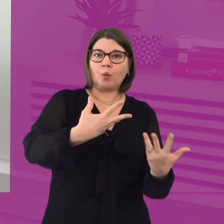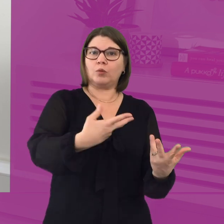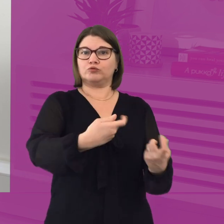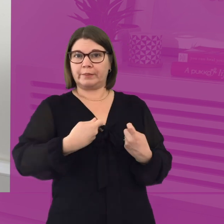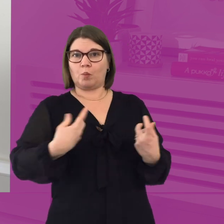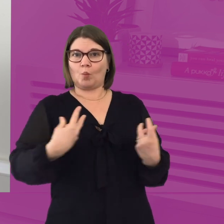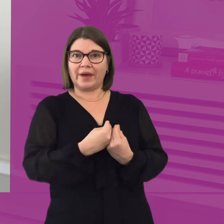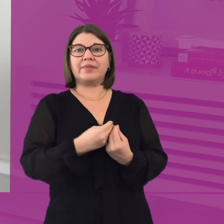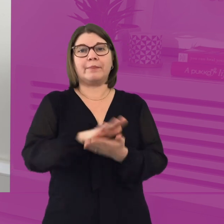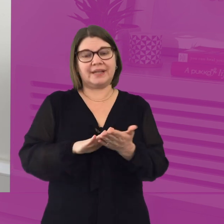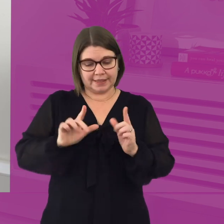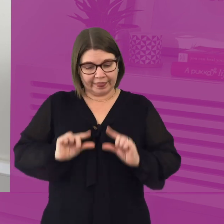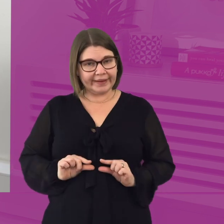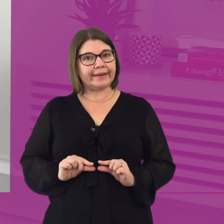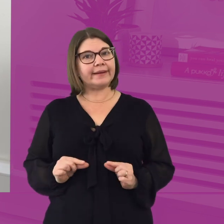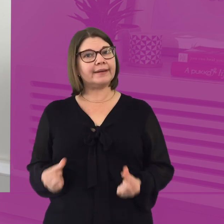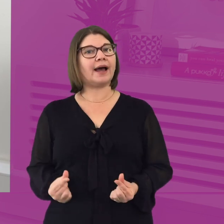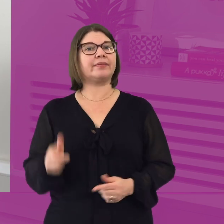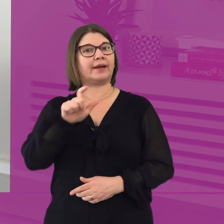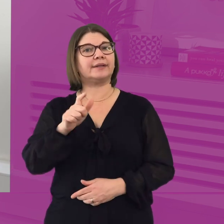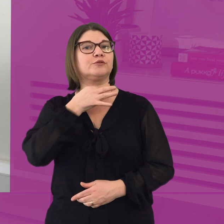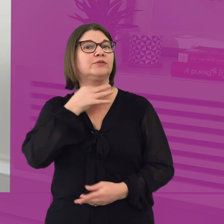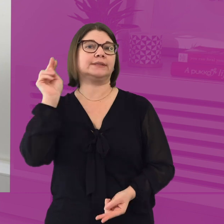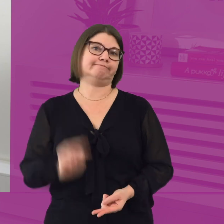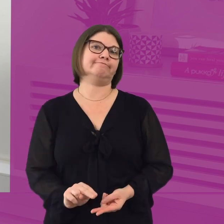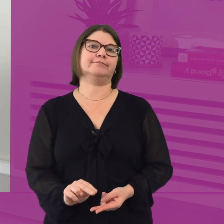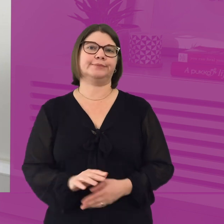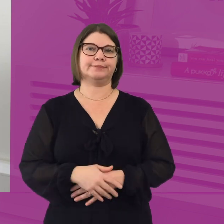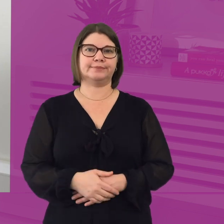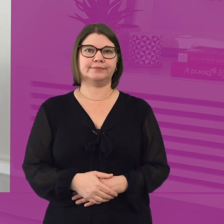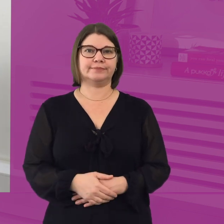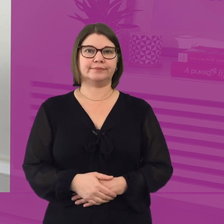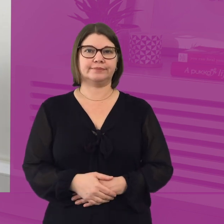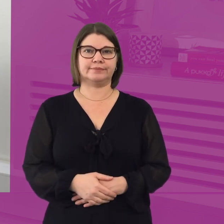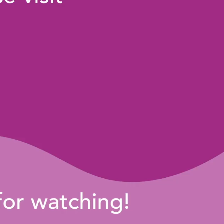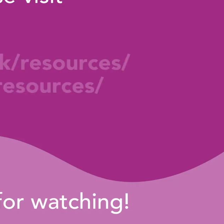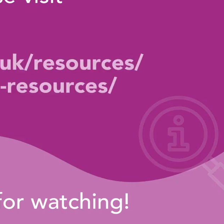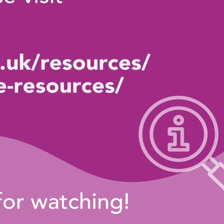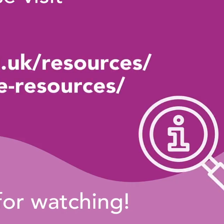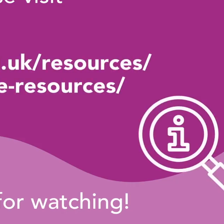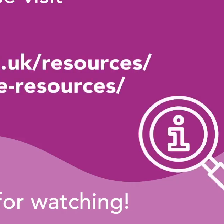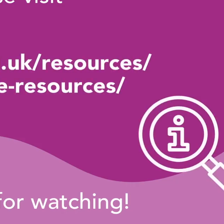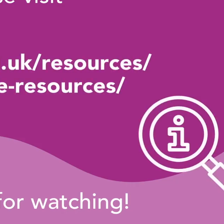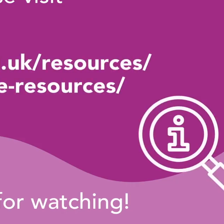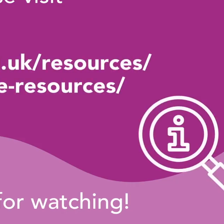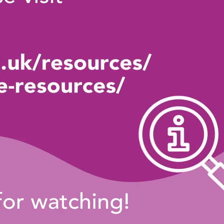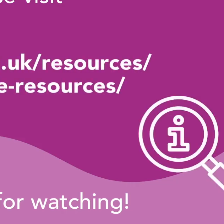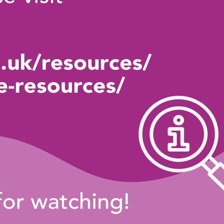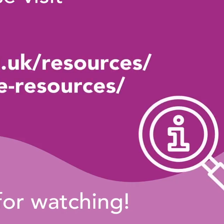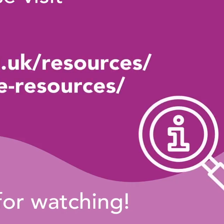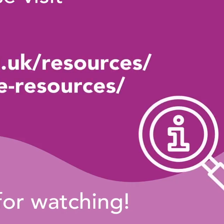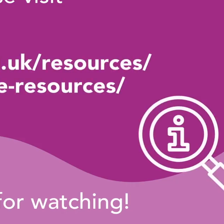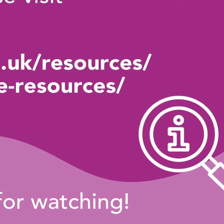womb. If you take the progestogen alongside that, it wipes out that risk. For more information, please